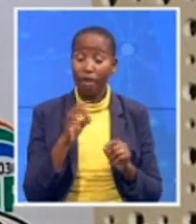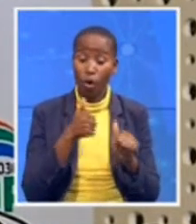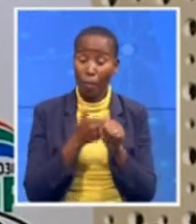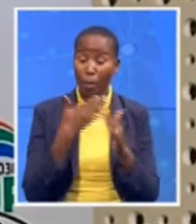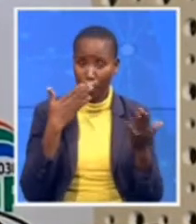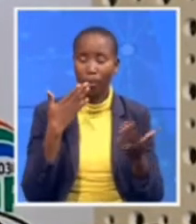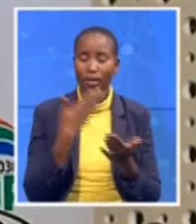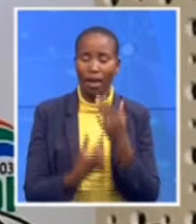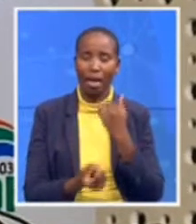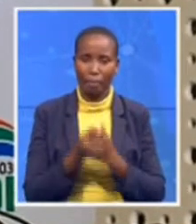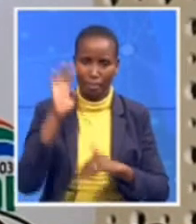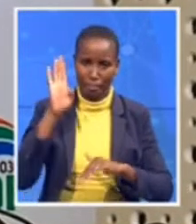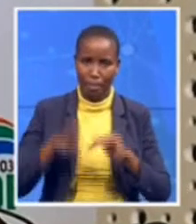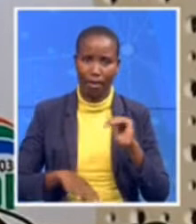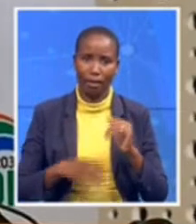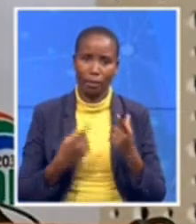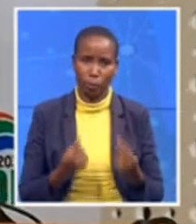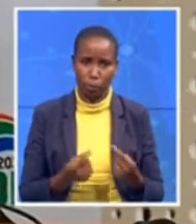the questions.